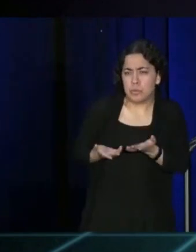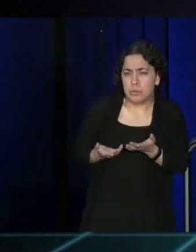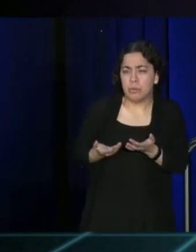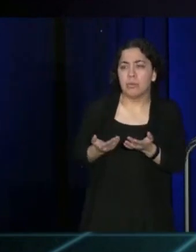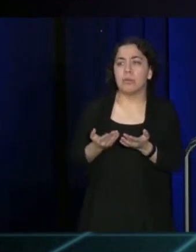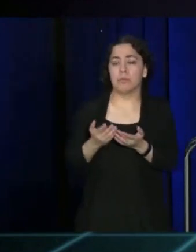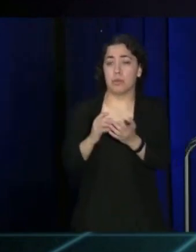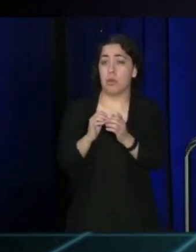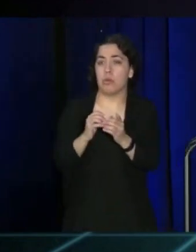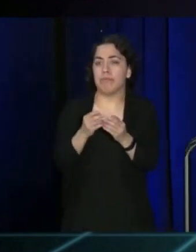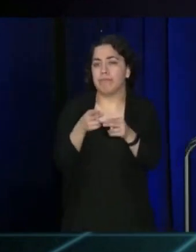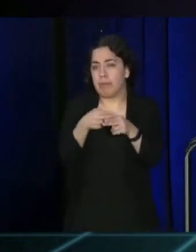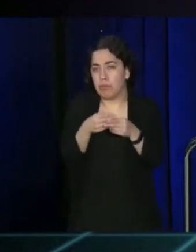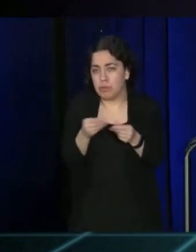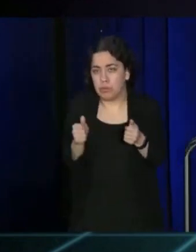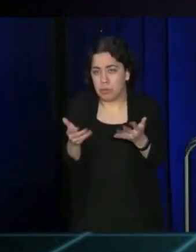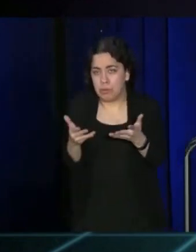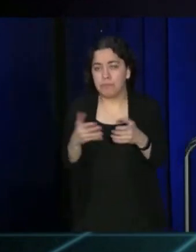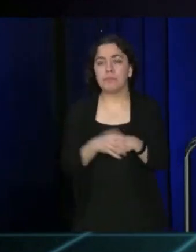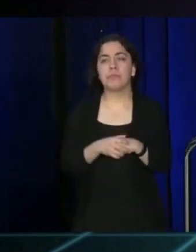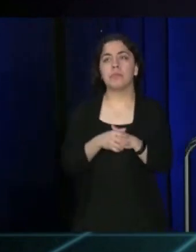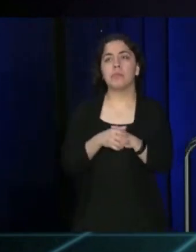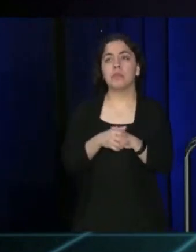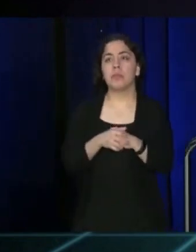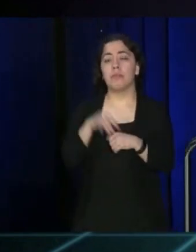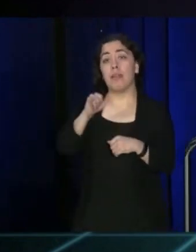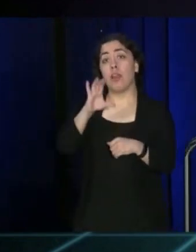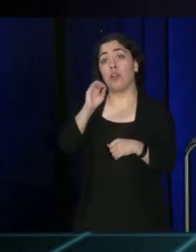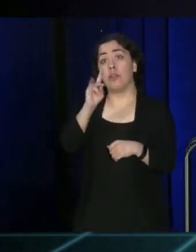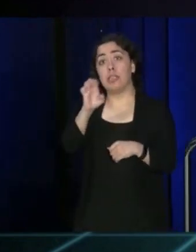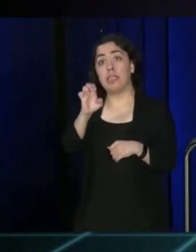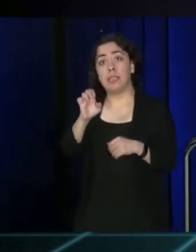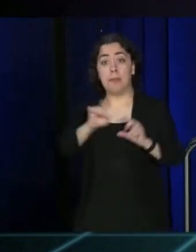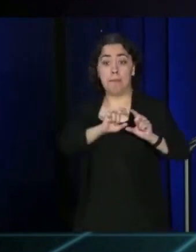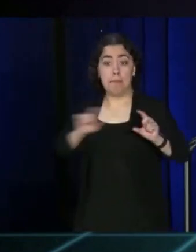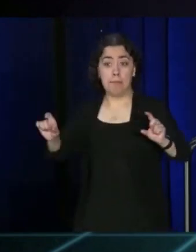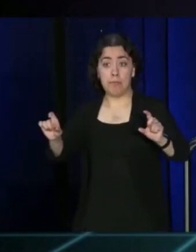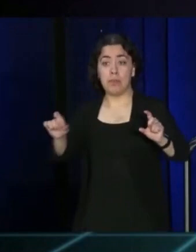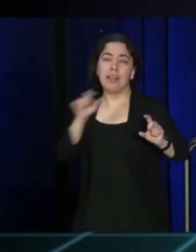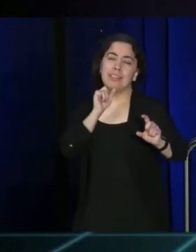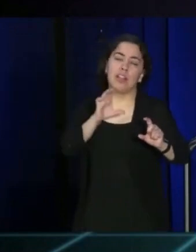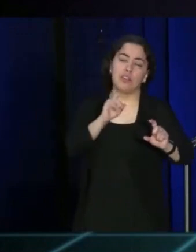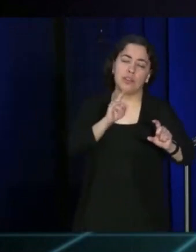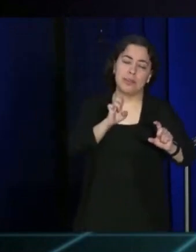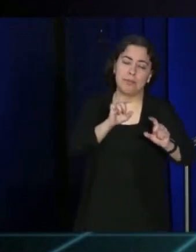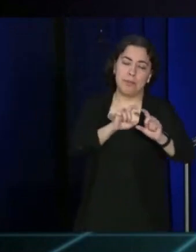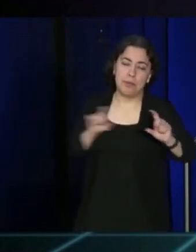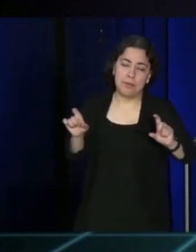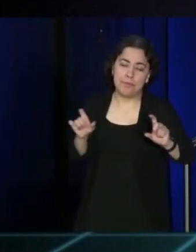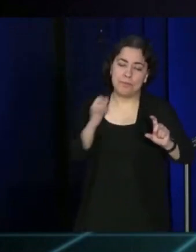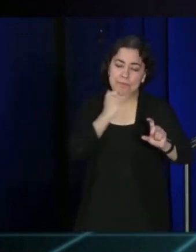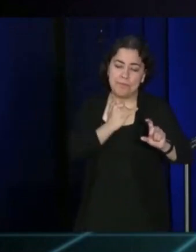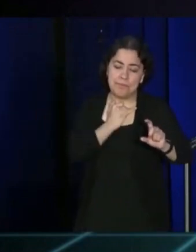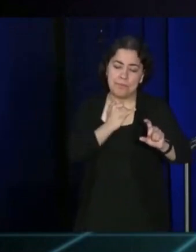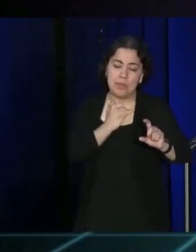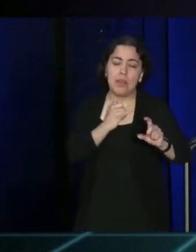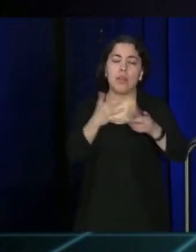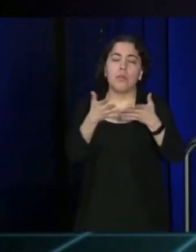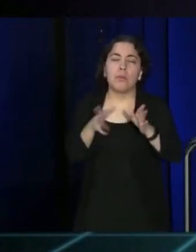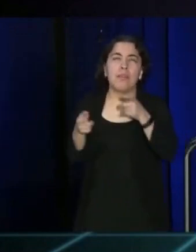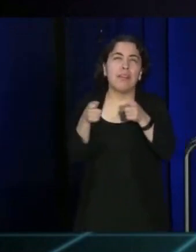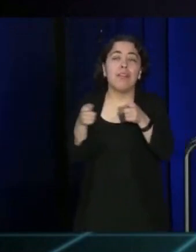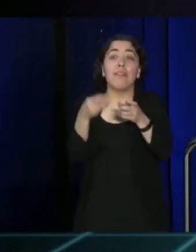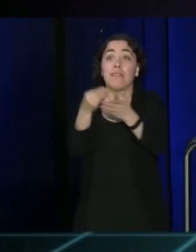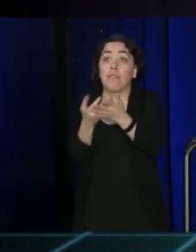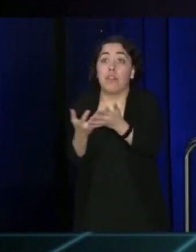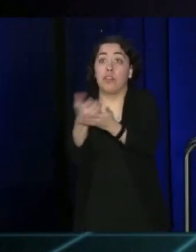band-aid this. The way that they implement that cookie banner, it's not a cookie banner, sorry, the way they handle that fundraising